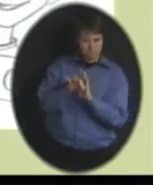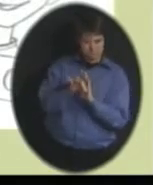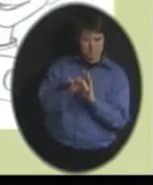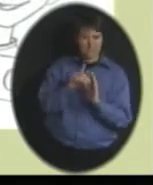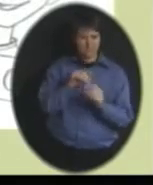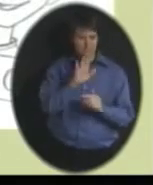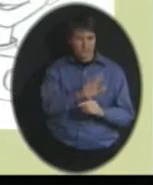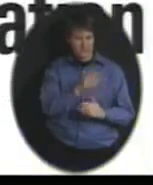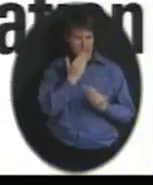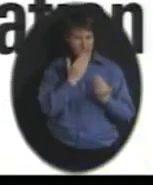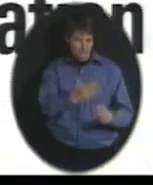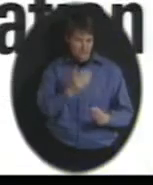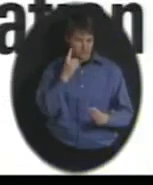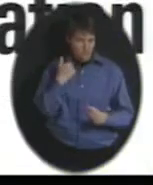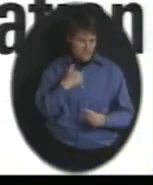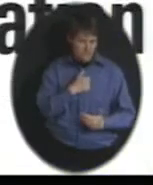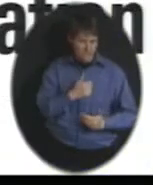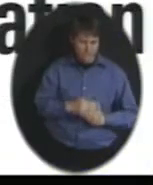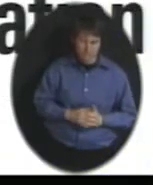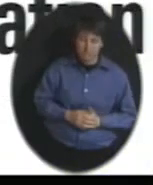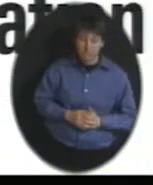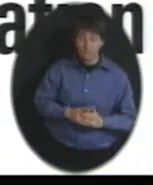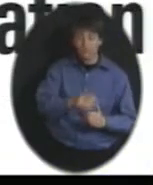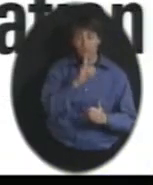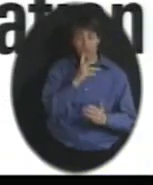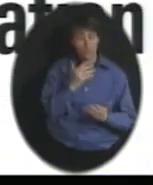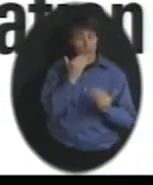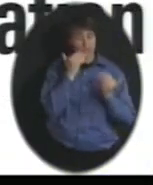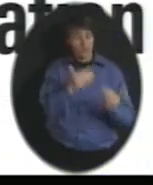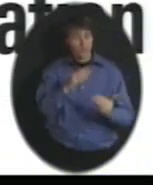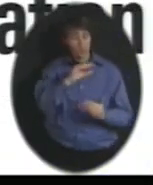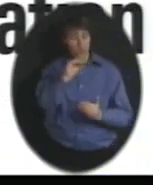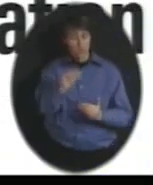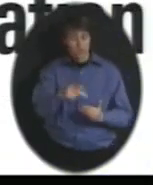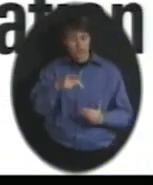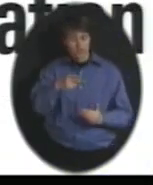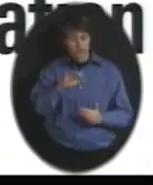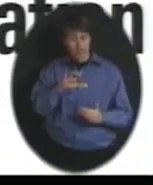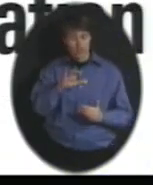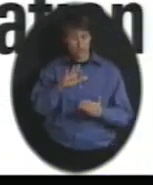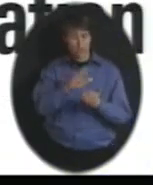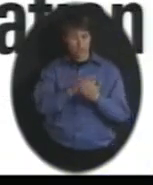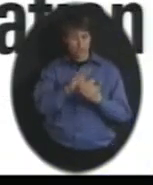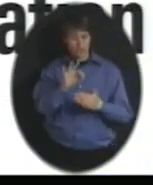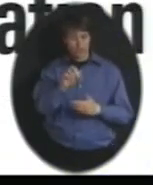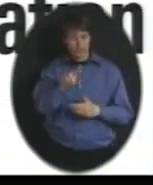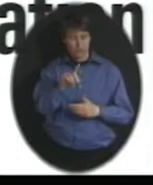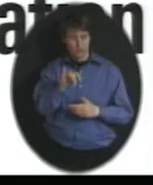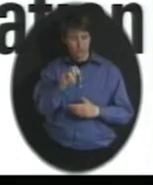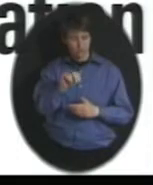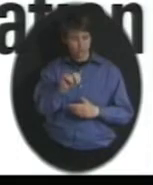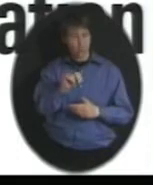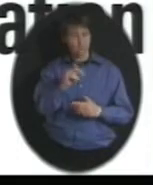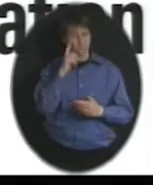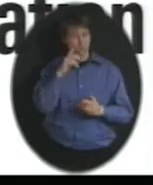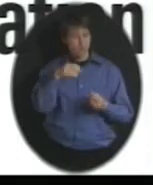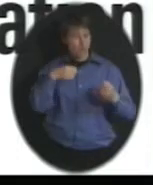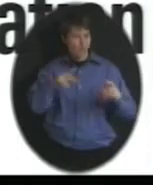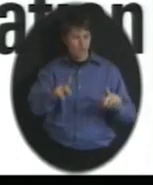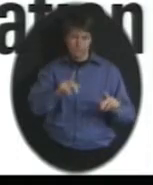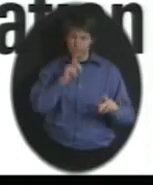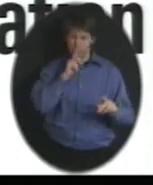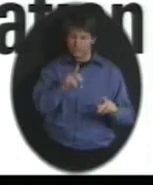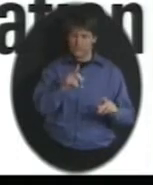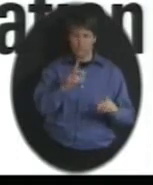was his thank you to us. We just want to thank the Olathe Public Foundation for the opportunity. This